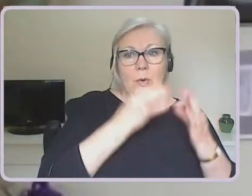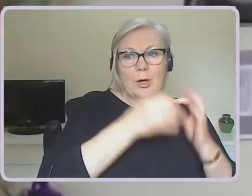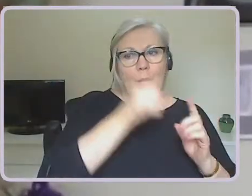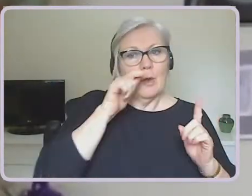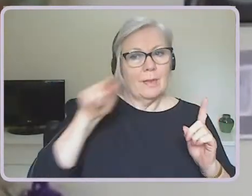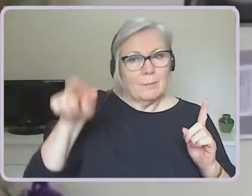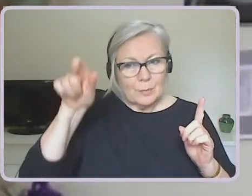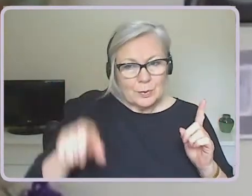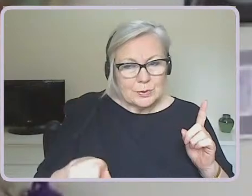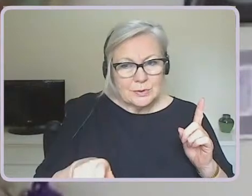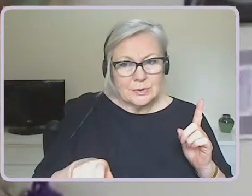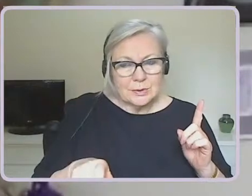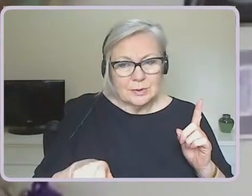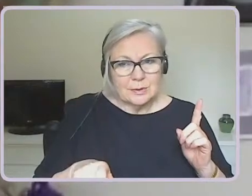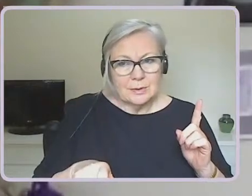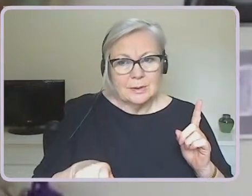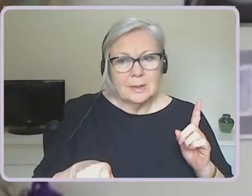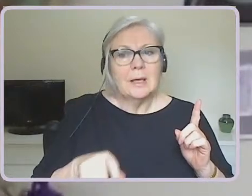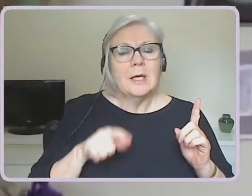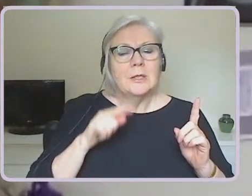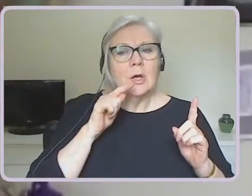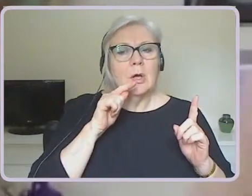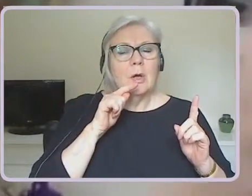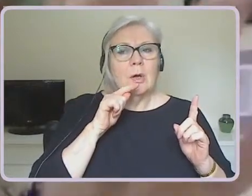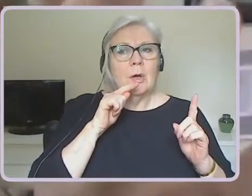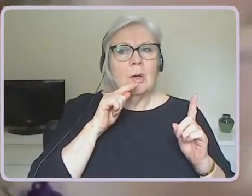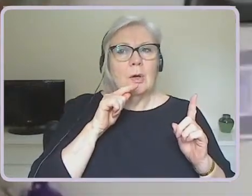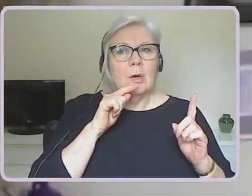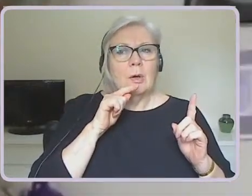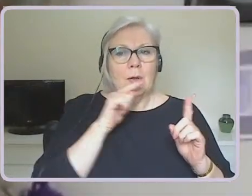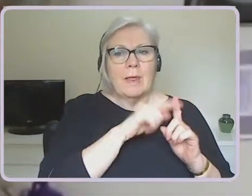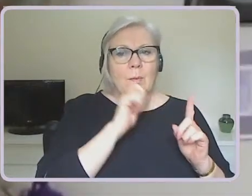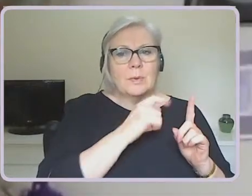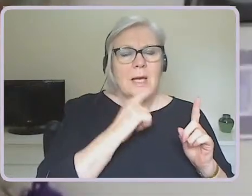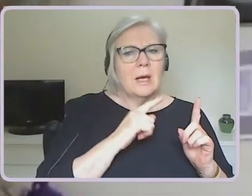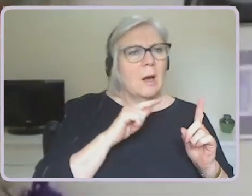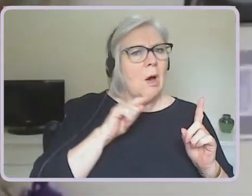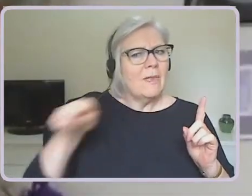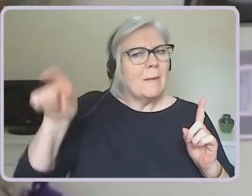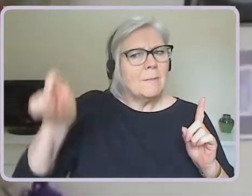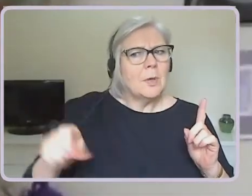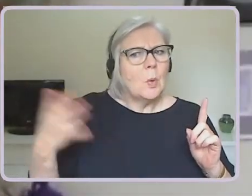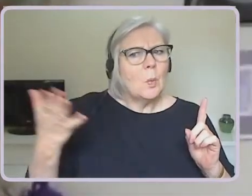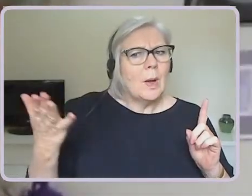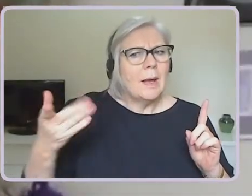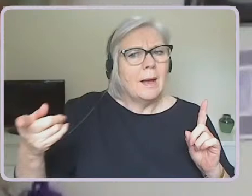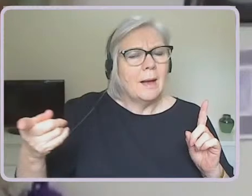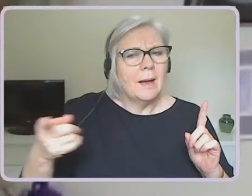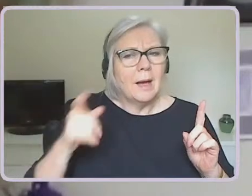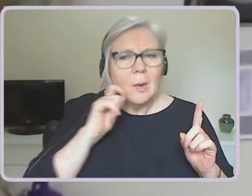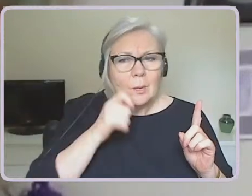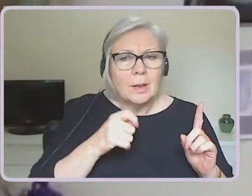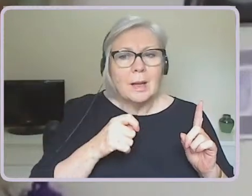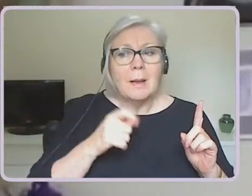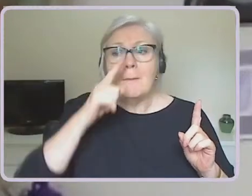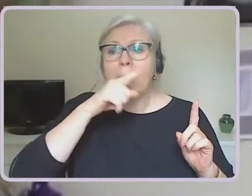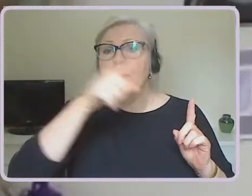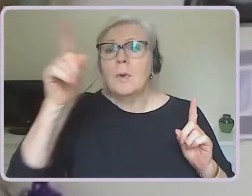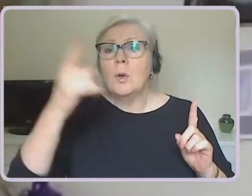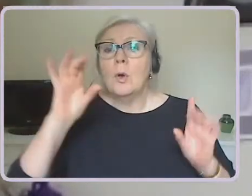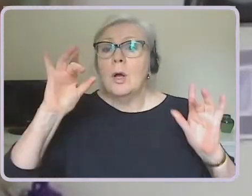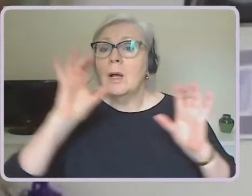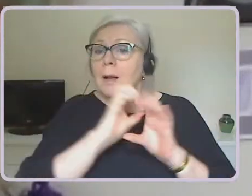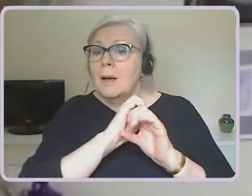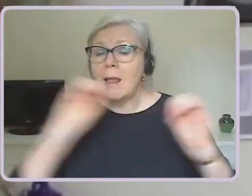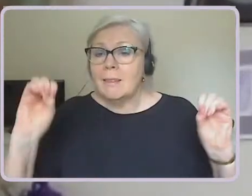consumers, there's somebody who's going, hang on, what's happening to so-and-so? It's the people who aren't engaged with the